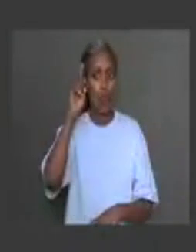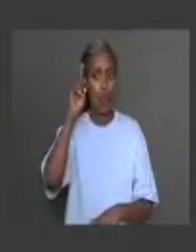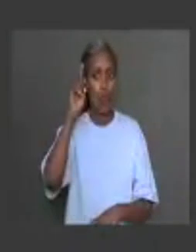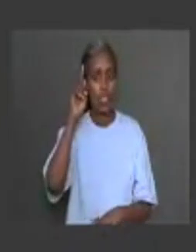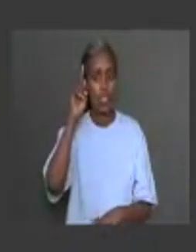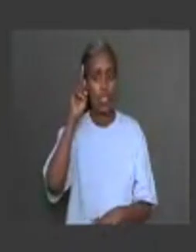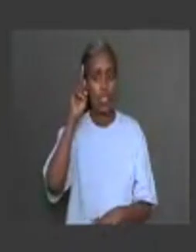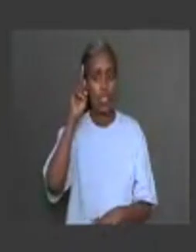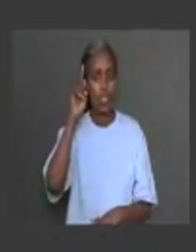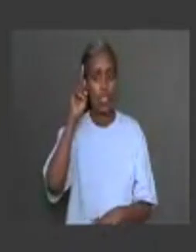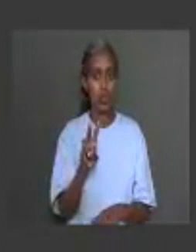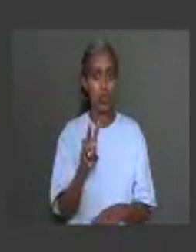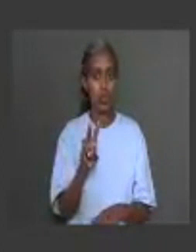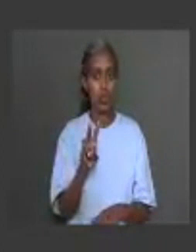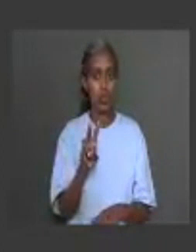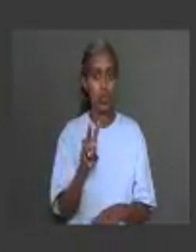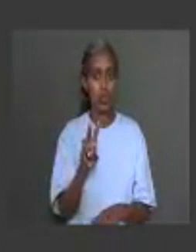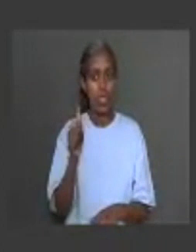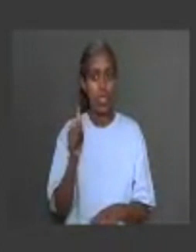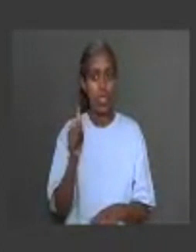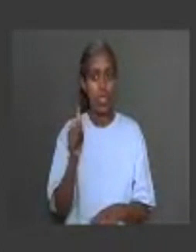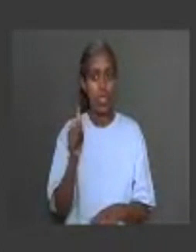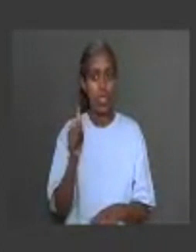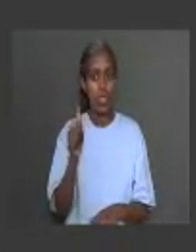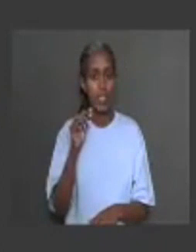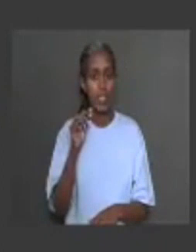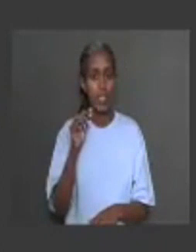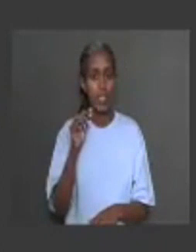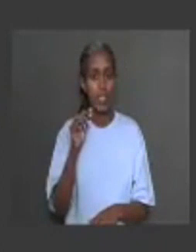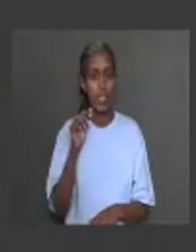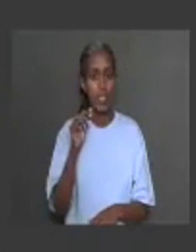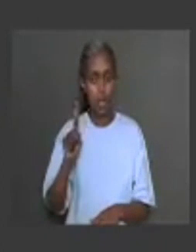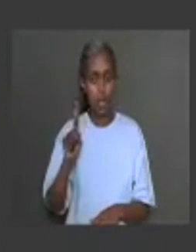to a sub 1x